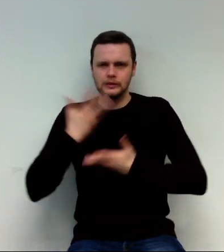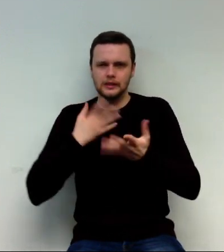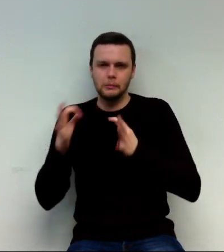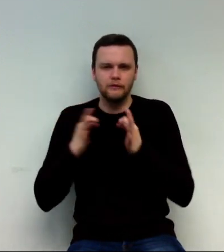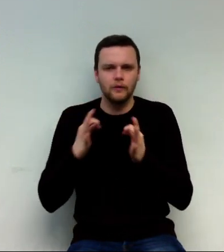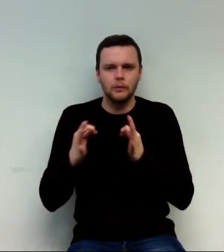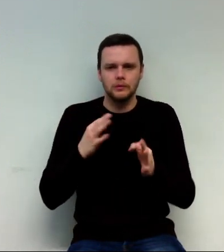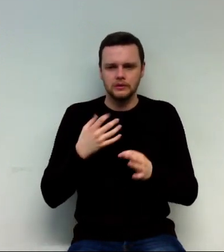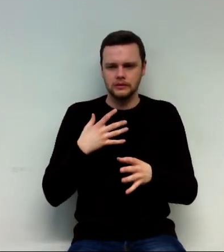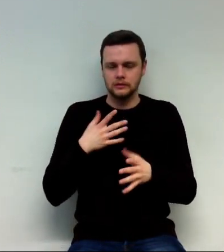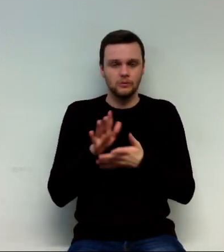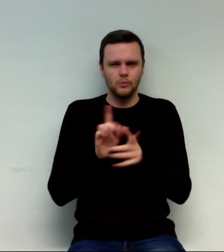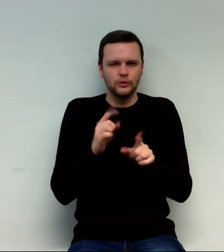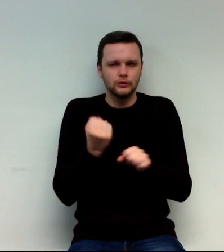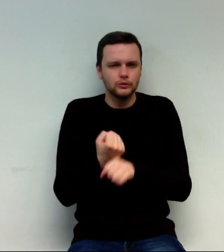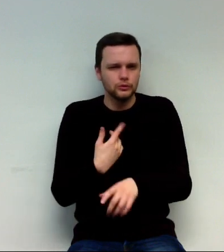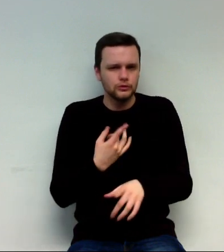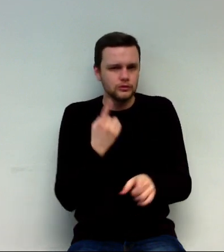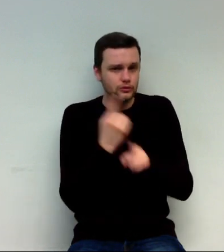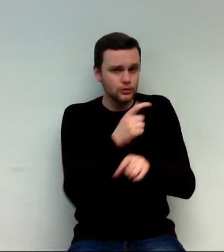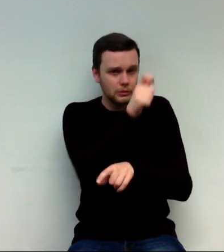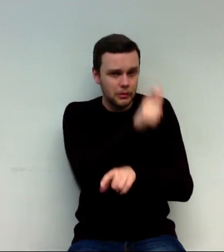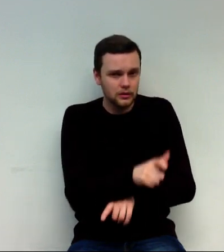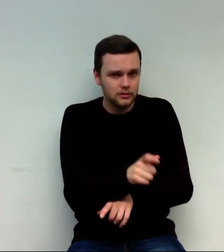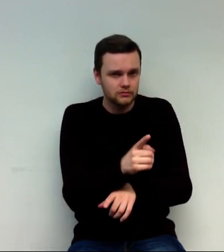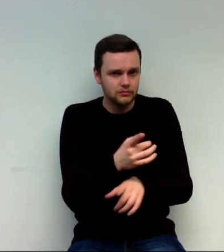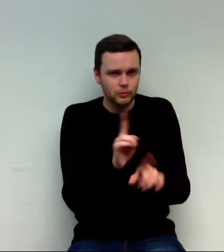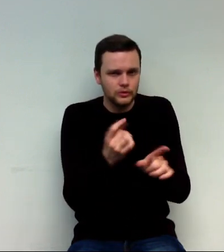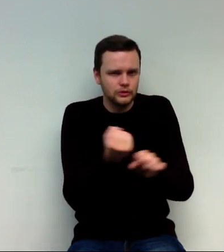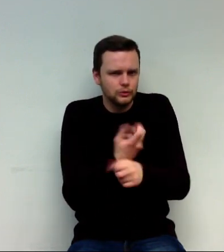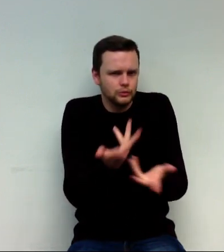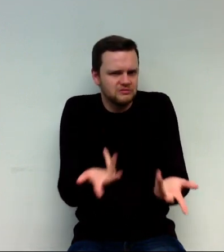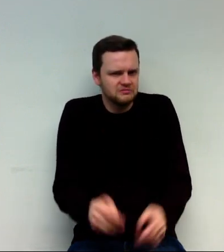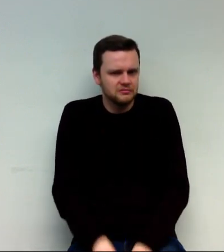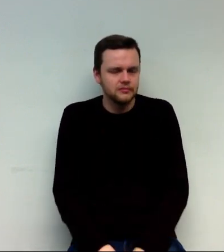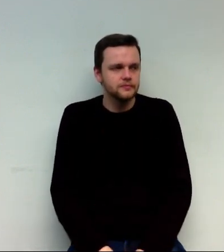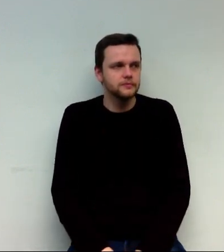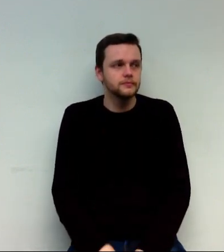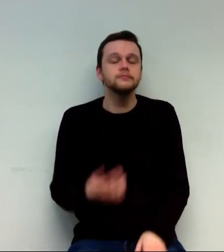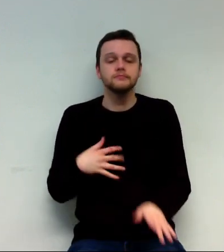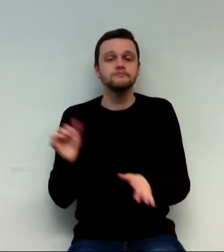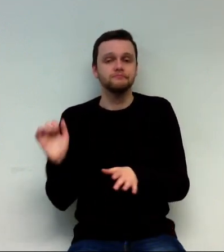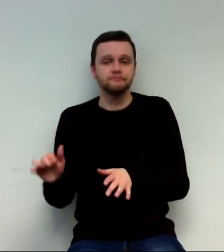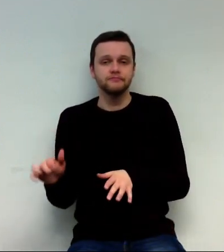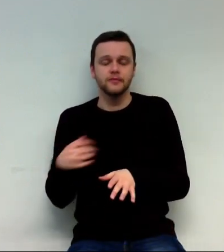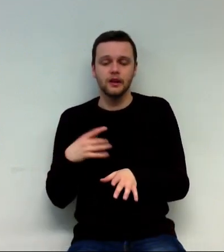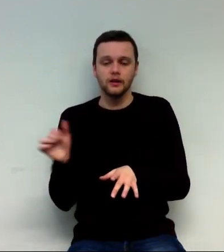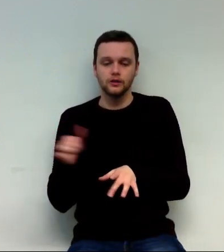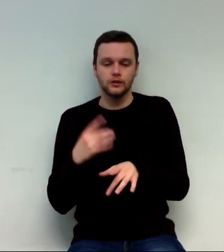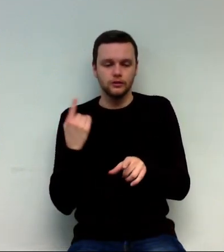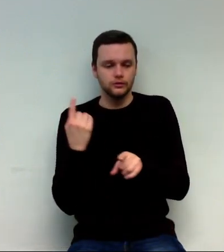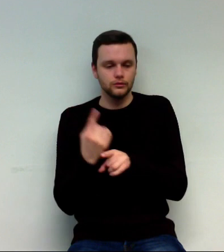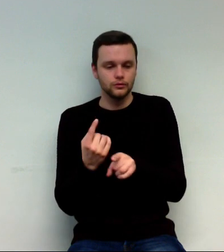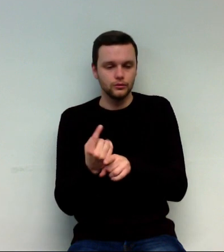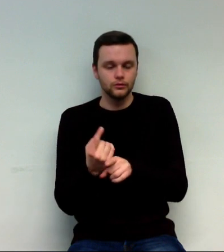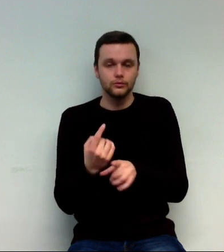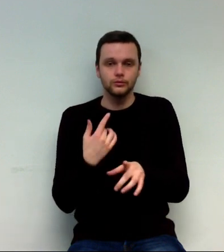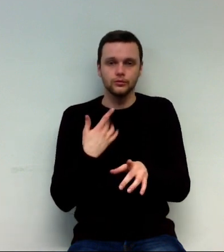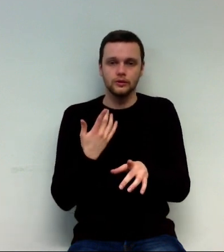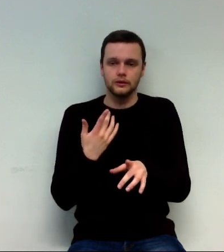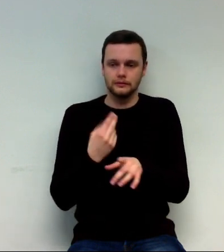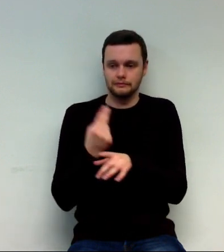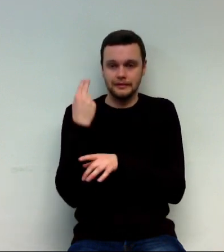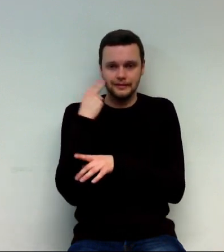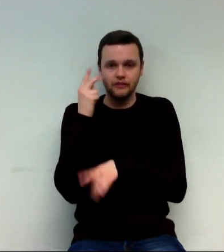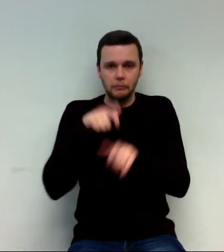to someone? Should they do something else? Well, absolutely, they should be speaking to